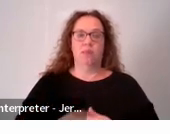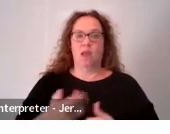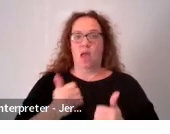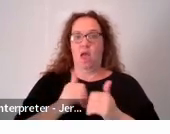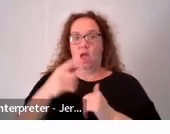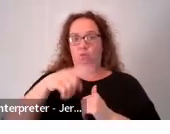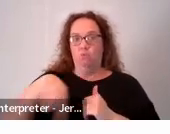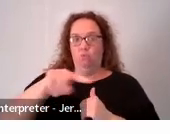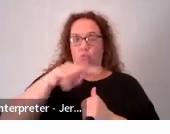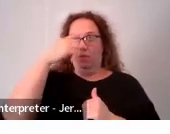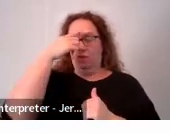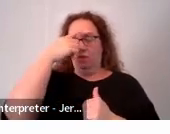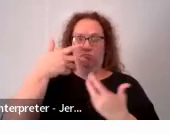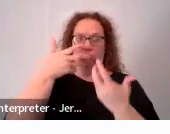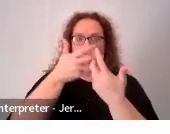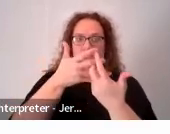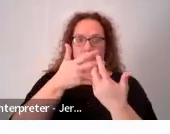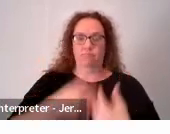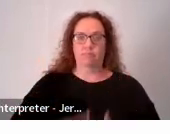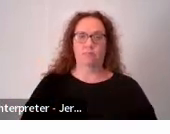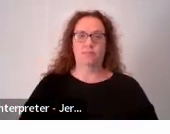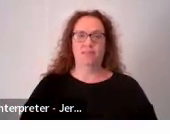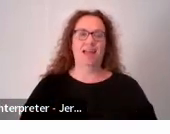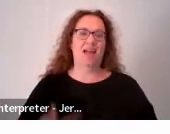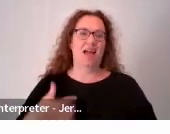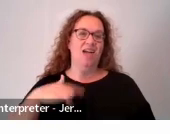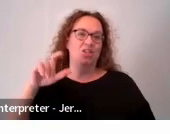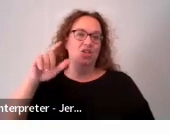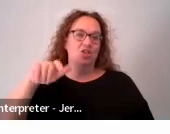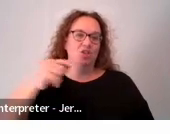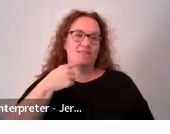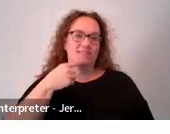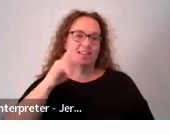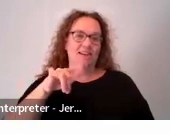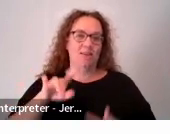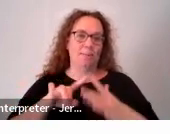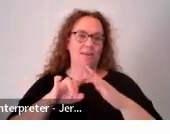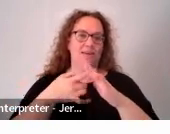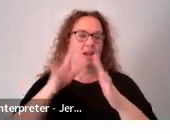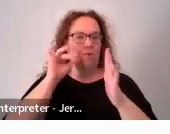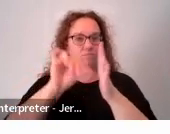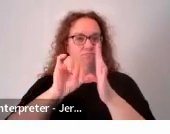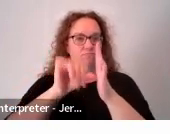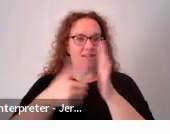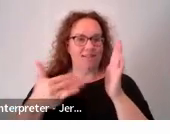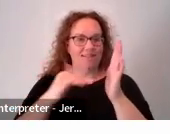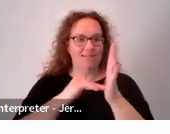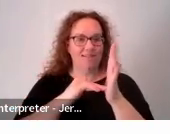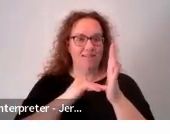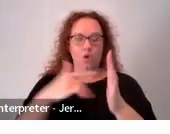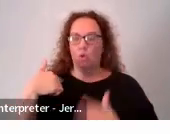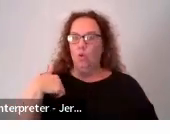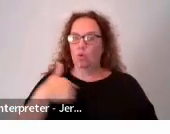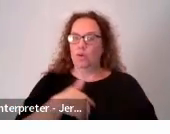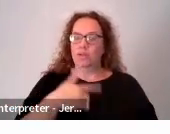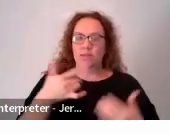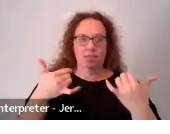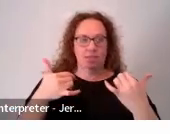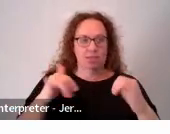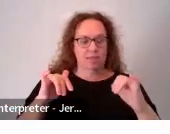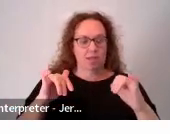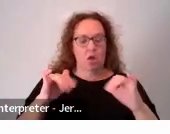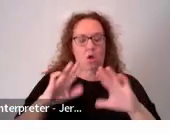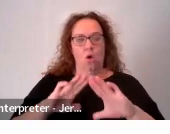stakeholders see fit. yes, thank you, Lisa. I should have said that at the beginning. I will reiterate it now. We're still very much open